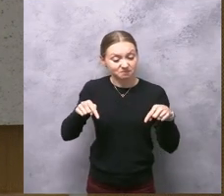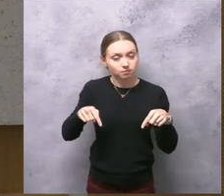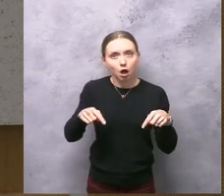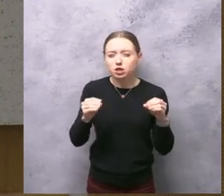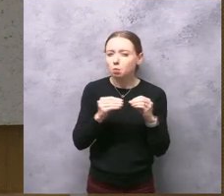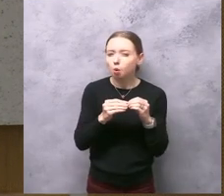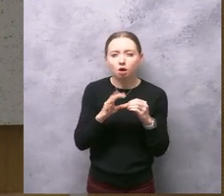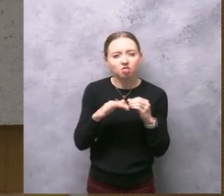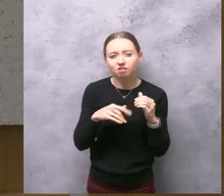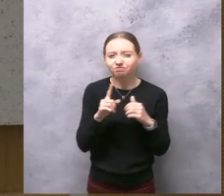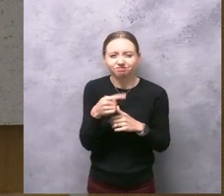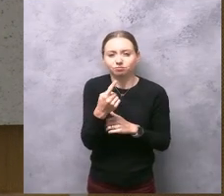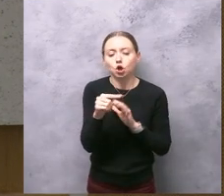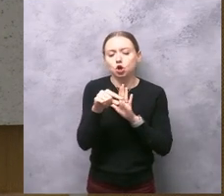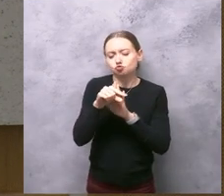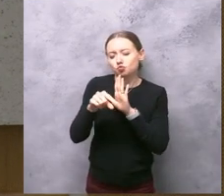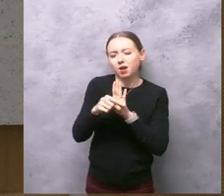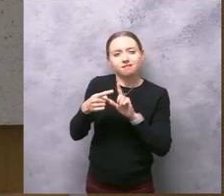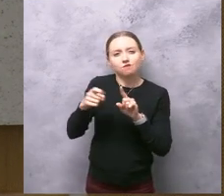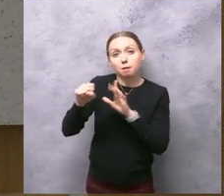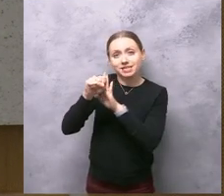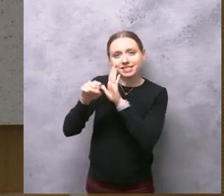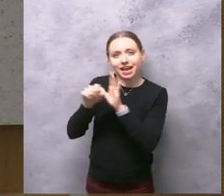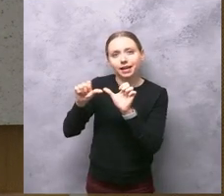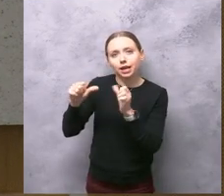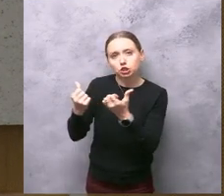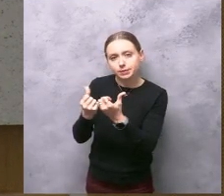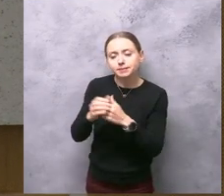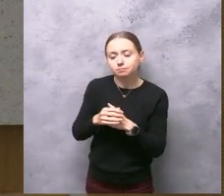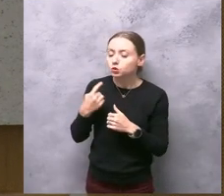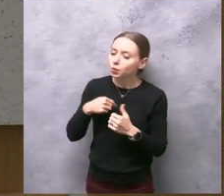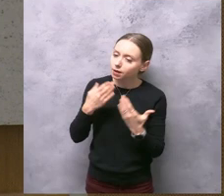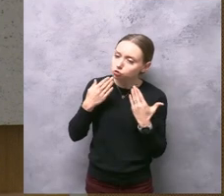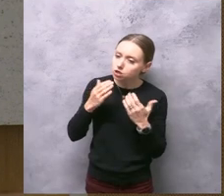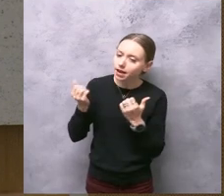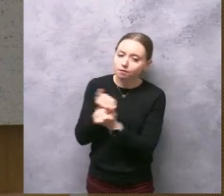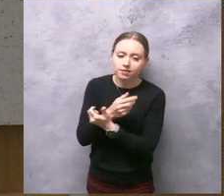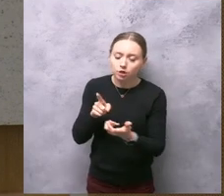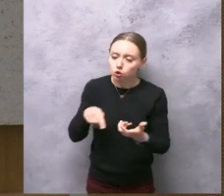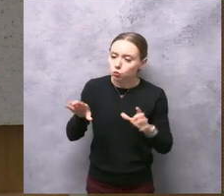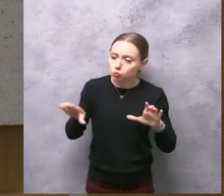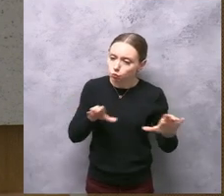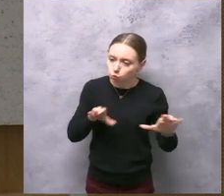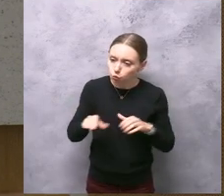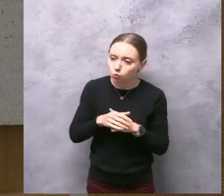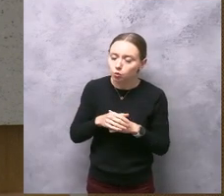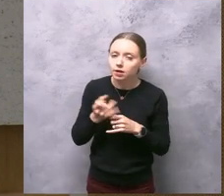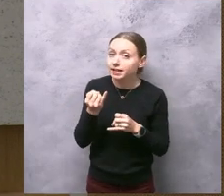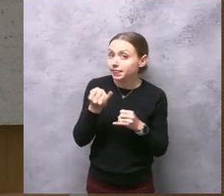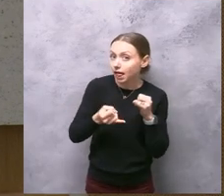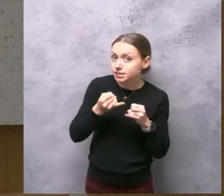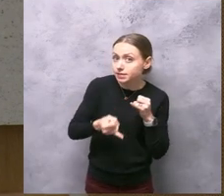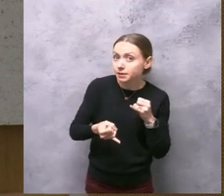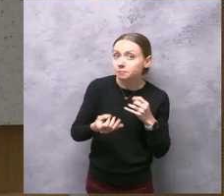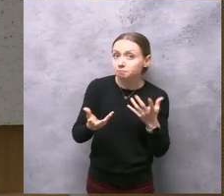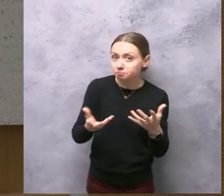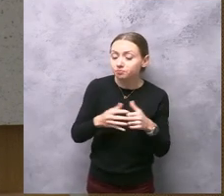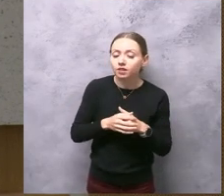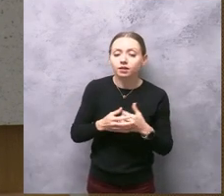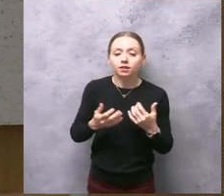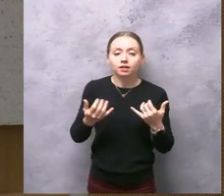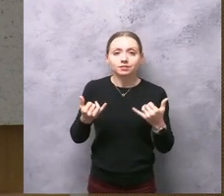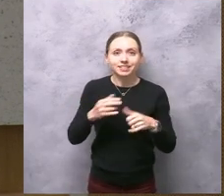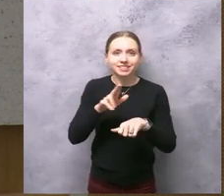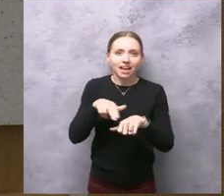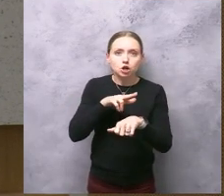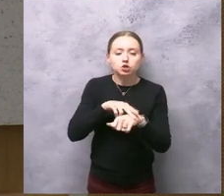given by a state agency. So we appreciate all that you do. And lastly, it is National